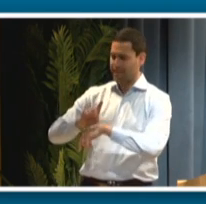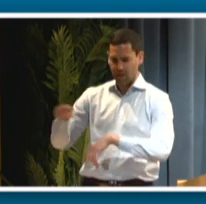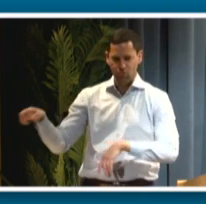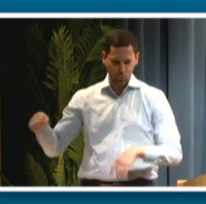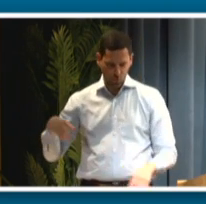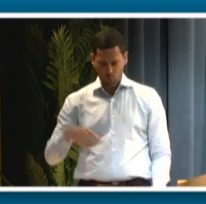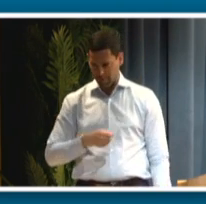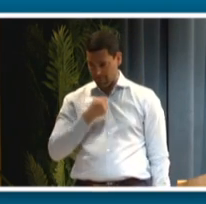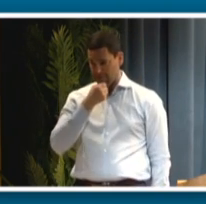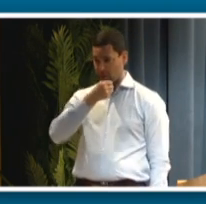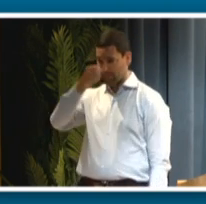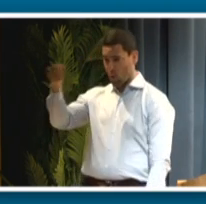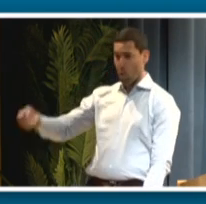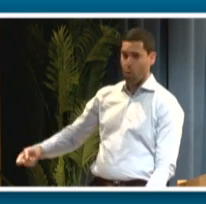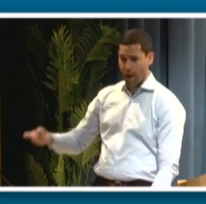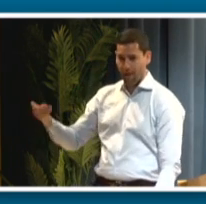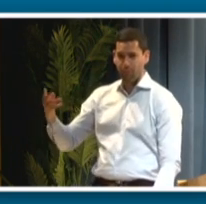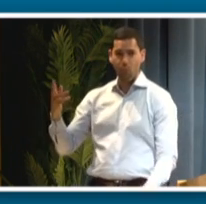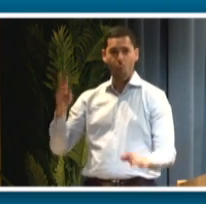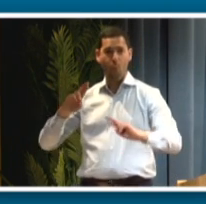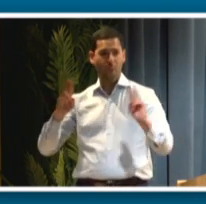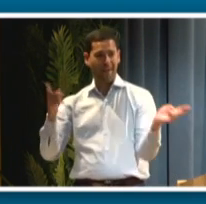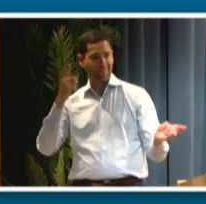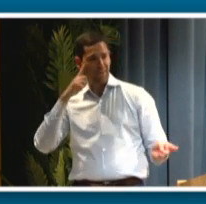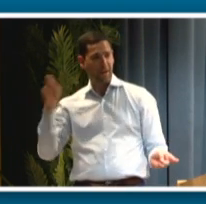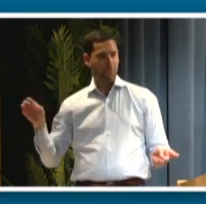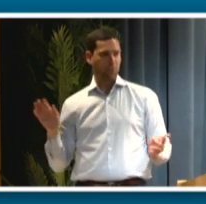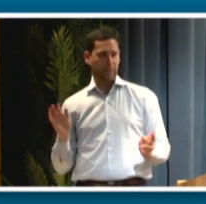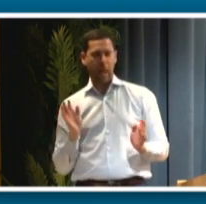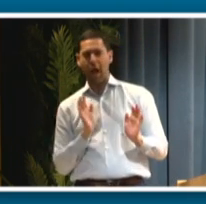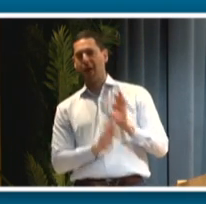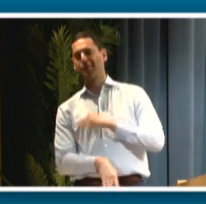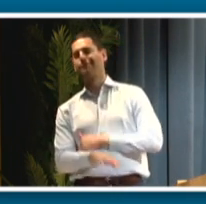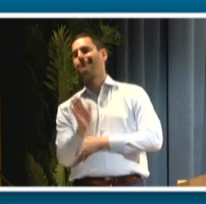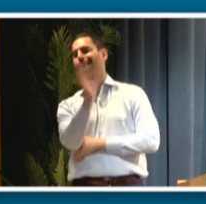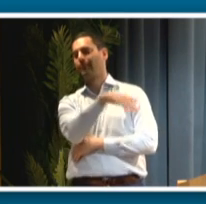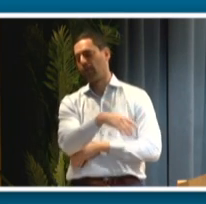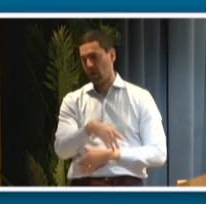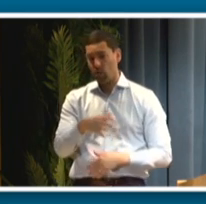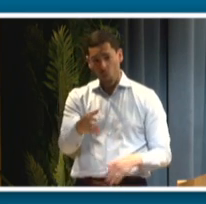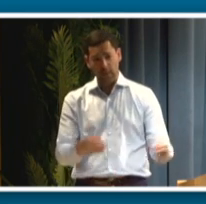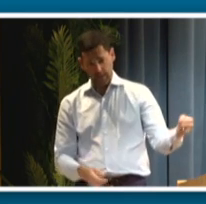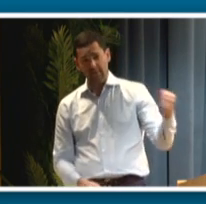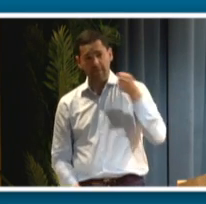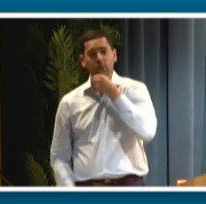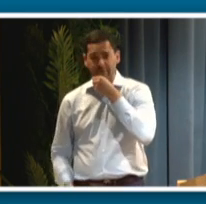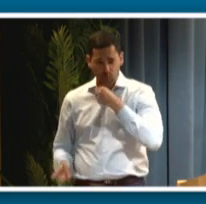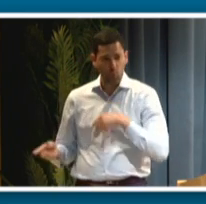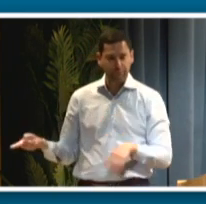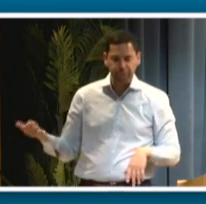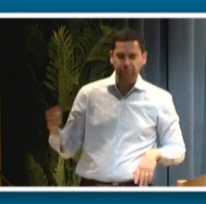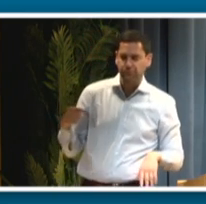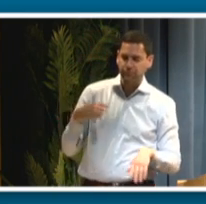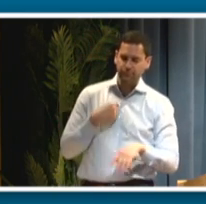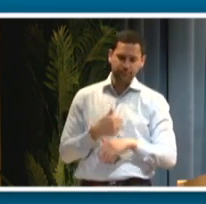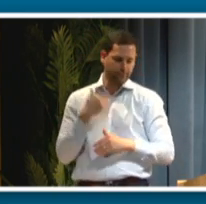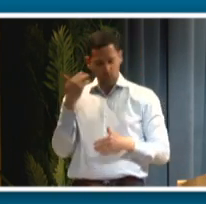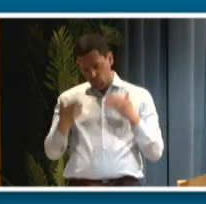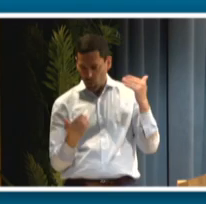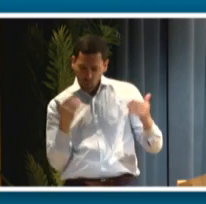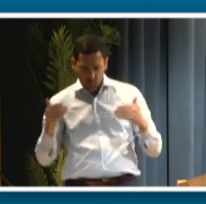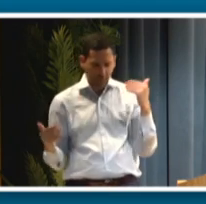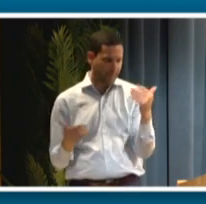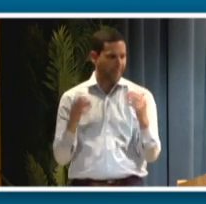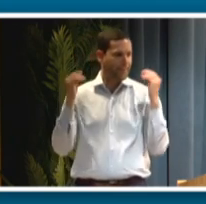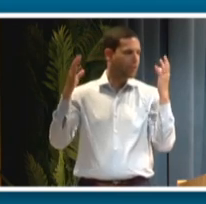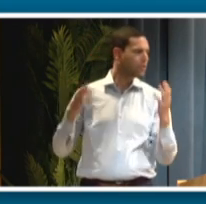microphone. I'm waiting for him to pull out. He takes the microphone, right? Wow. And I'm like, all right, well, now we're jumping into the deep end. And the teachers are, of course, like, everybody's